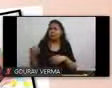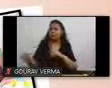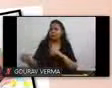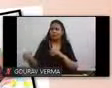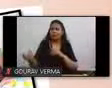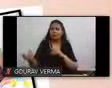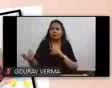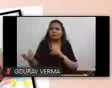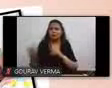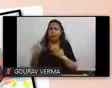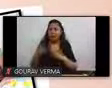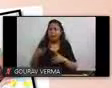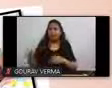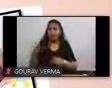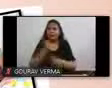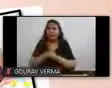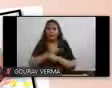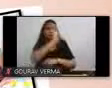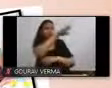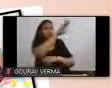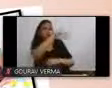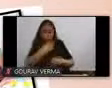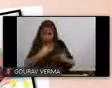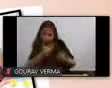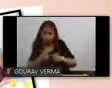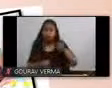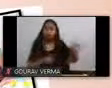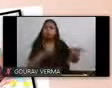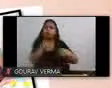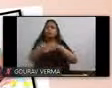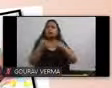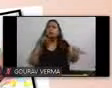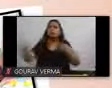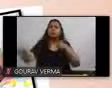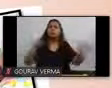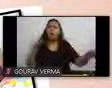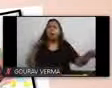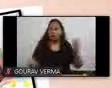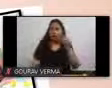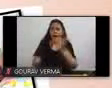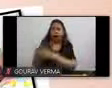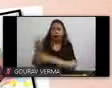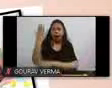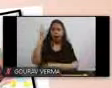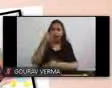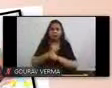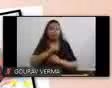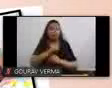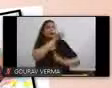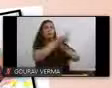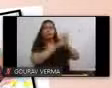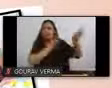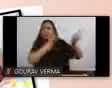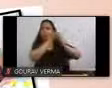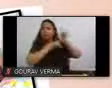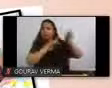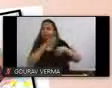and demanding a whole lot of stuff. So it was really a very happy experience.